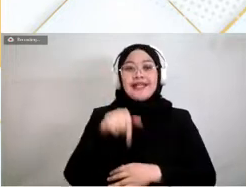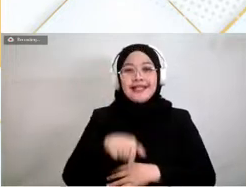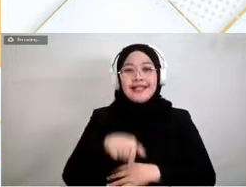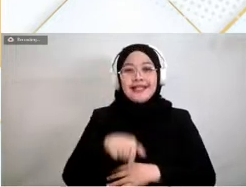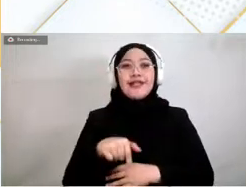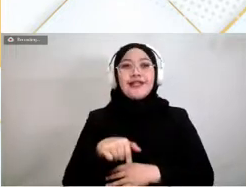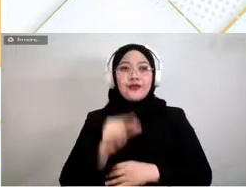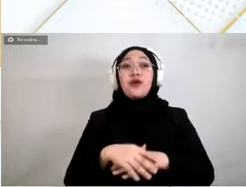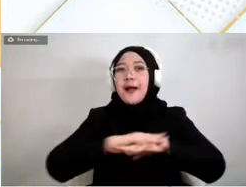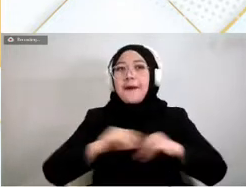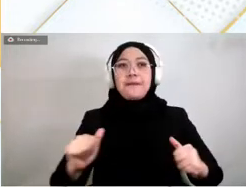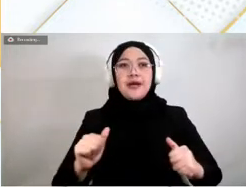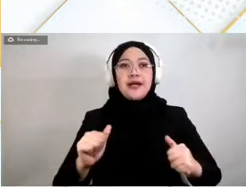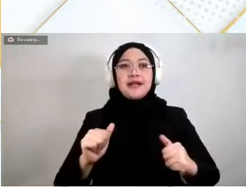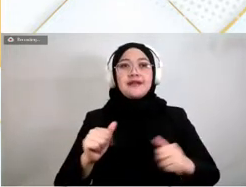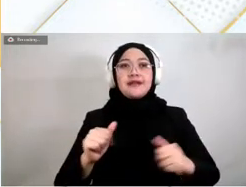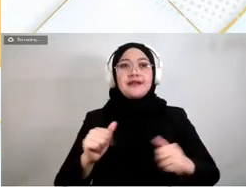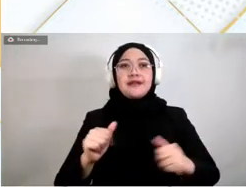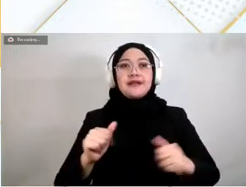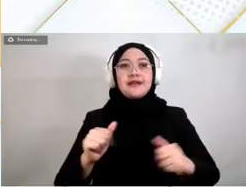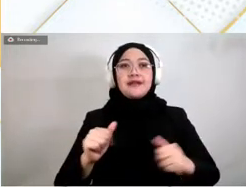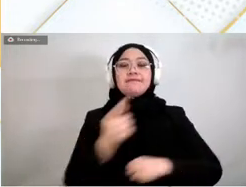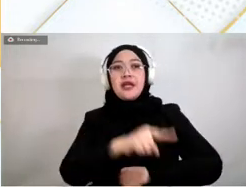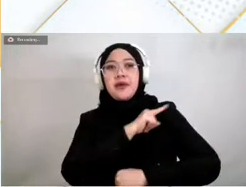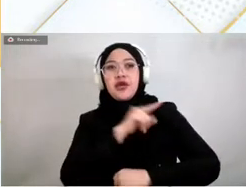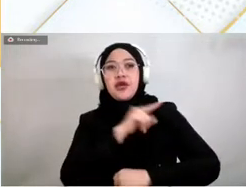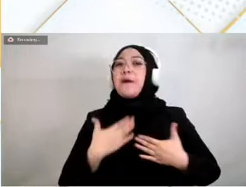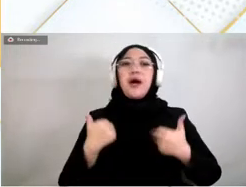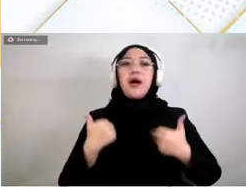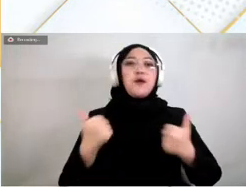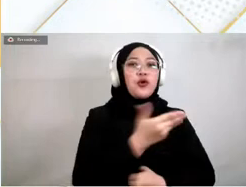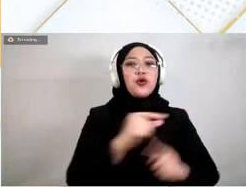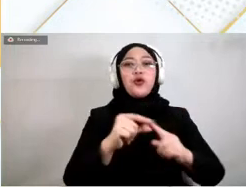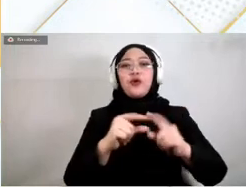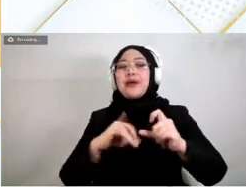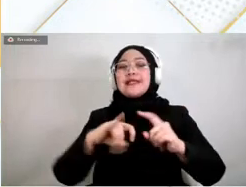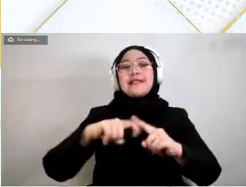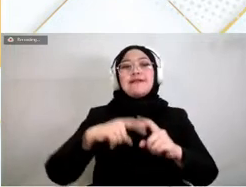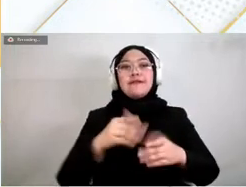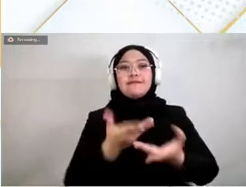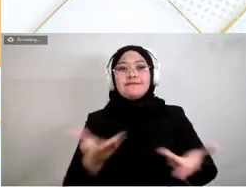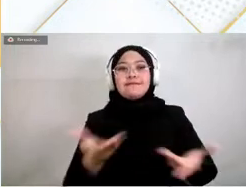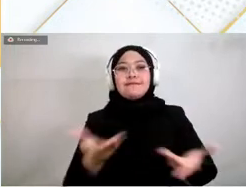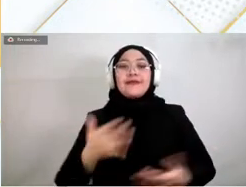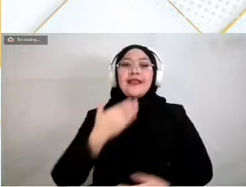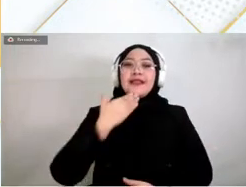security, stability, and prosperity of the Pacific region. I thank you.